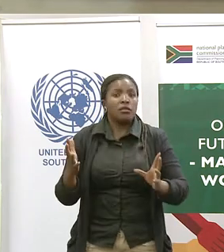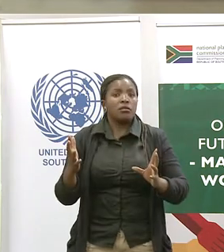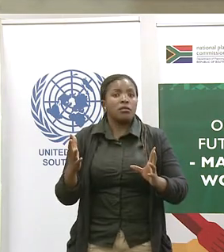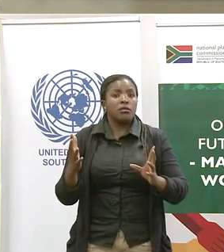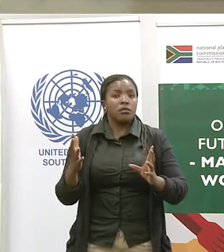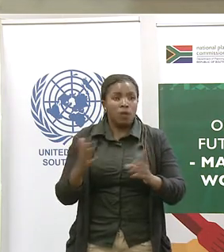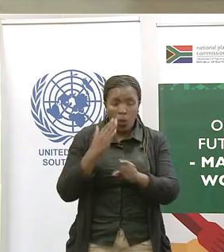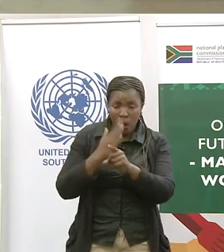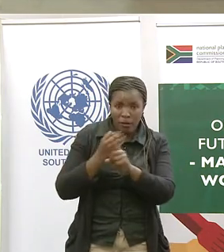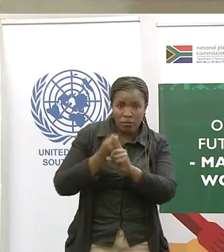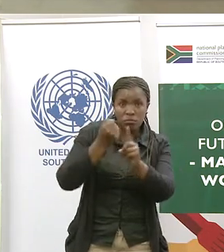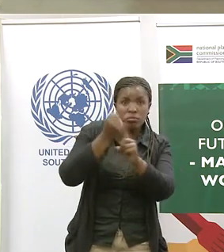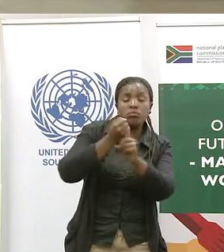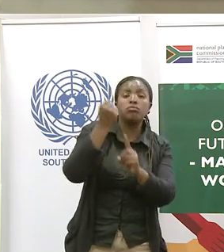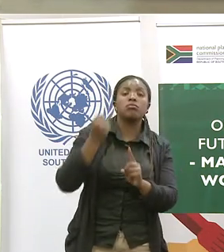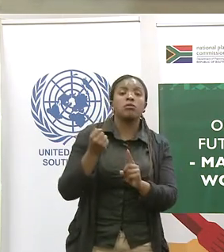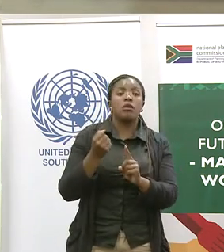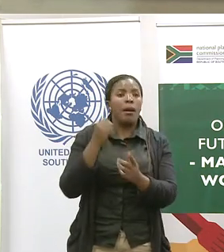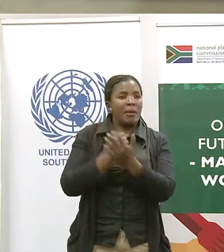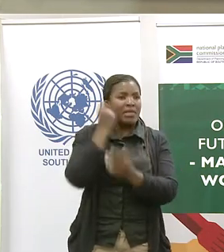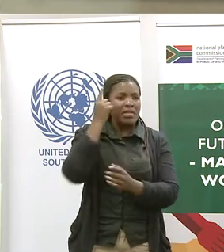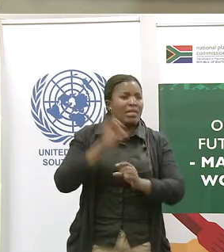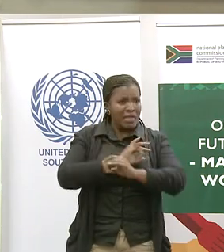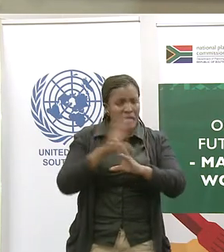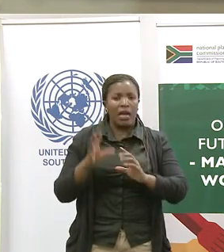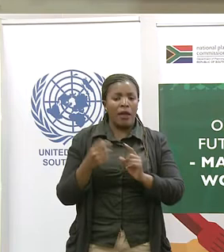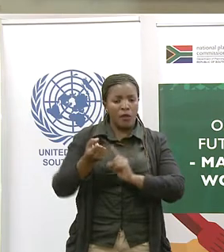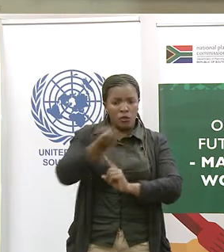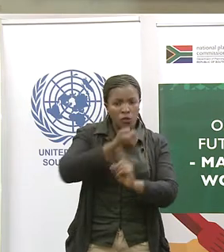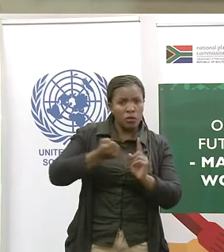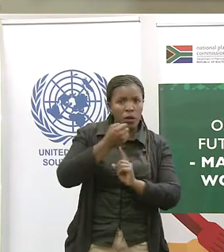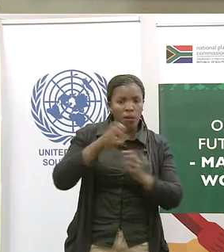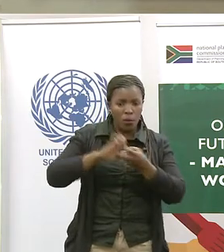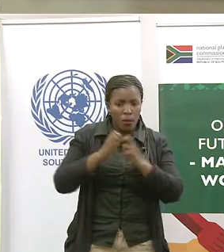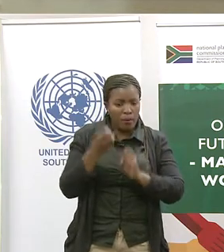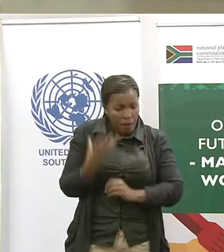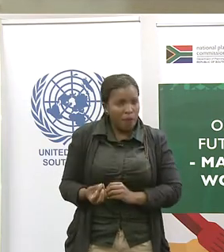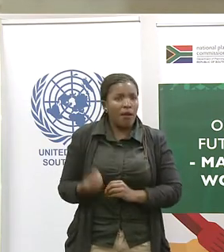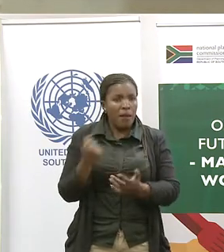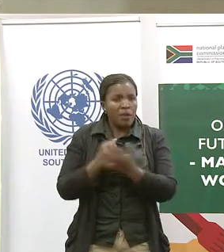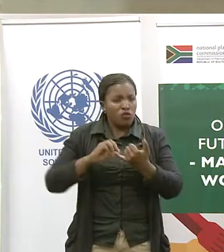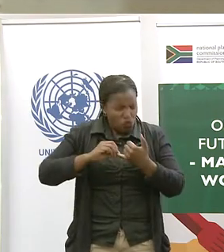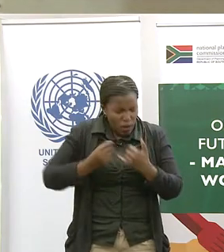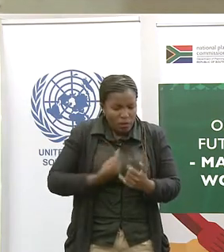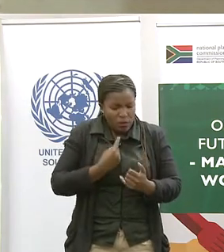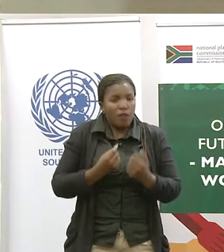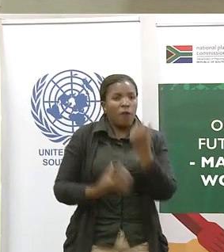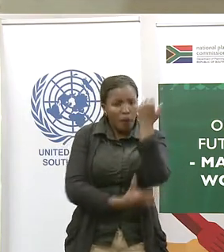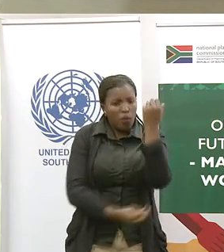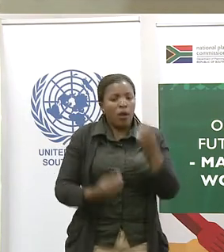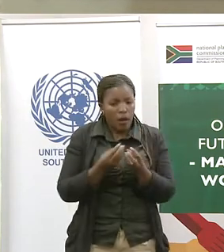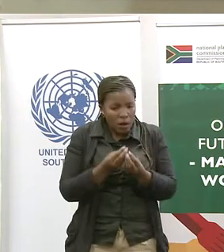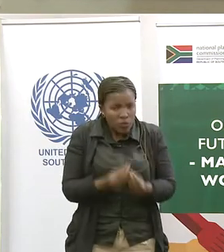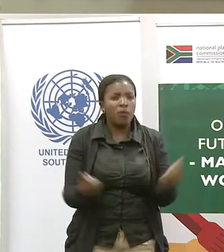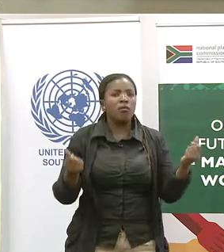have. Let us understand that we are privileged in this society. And let us understand that it is we who